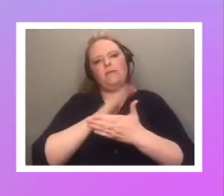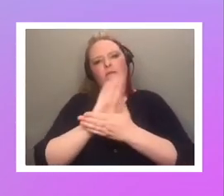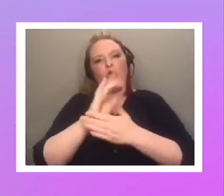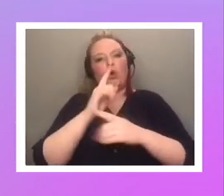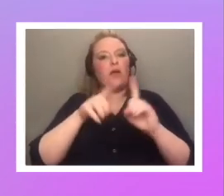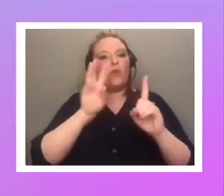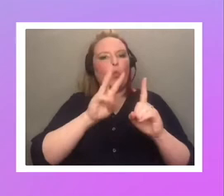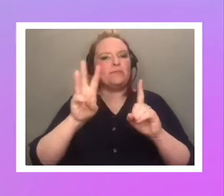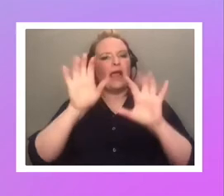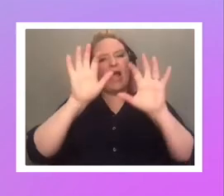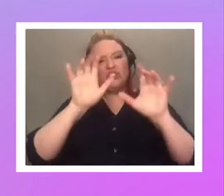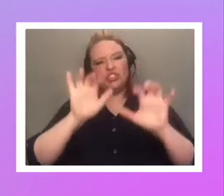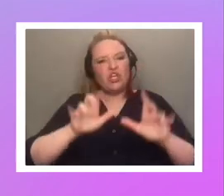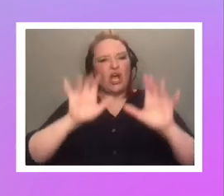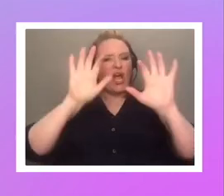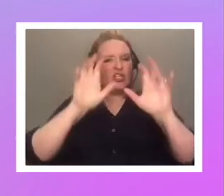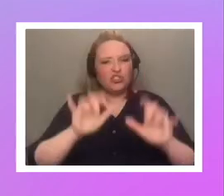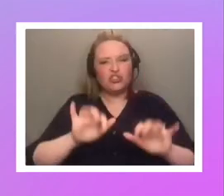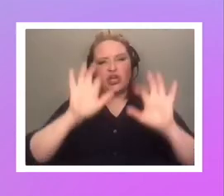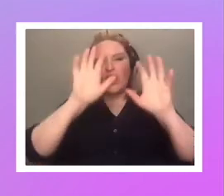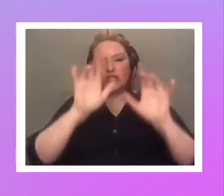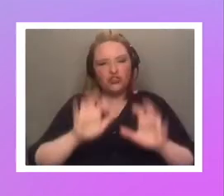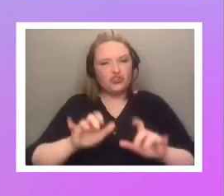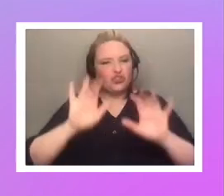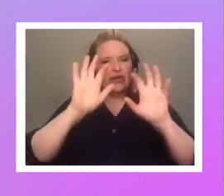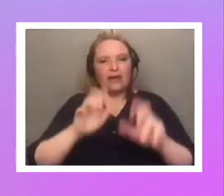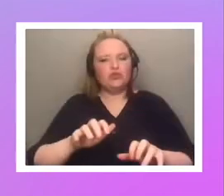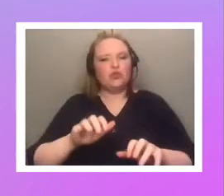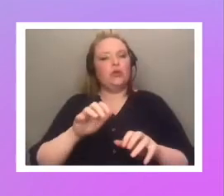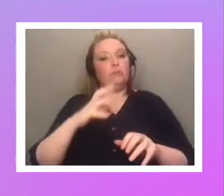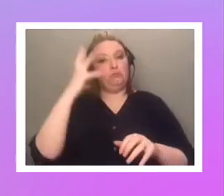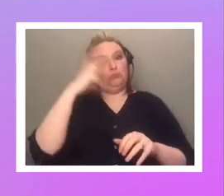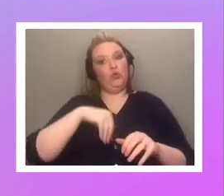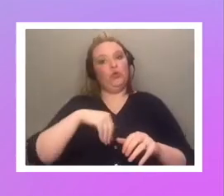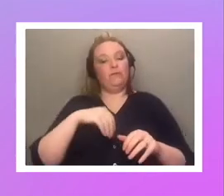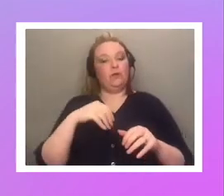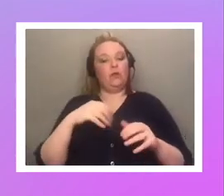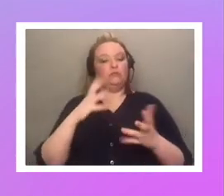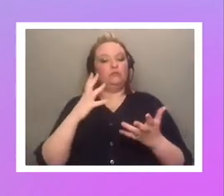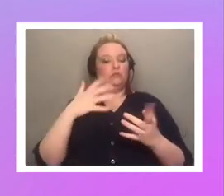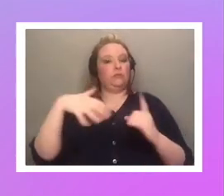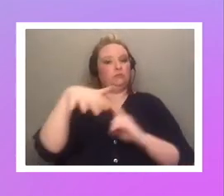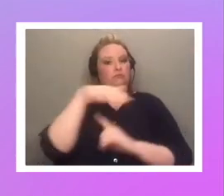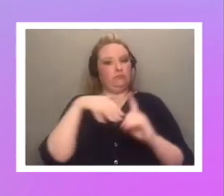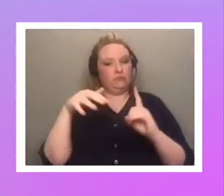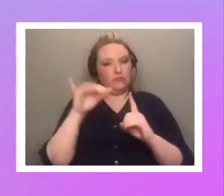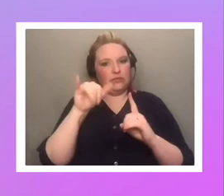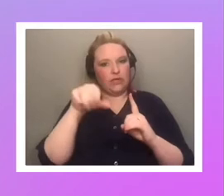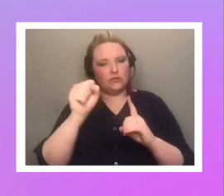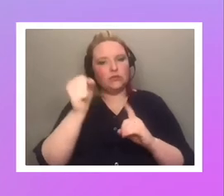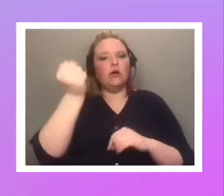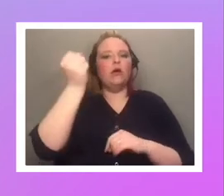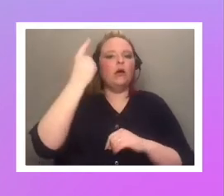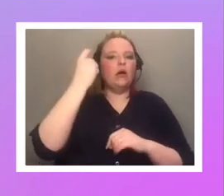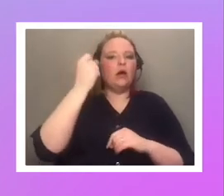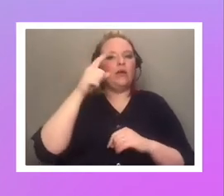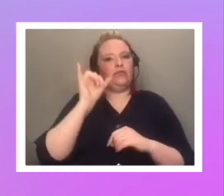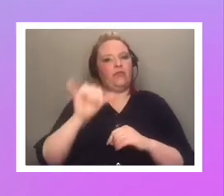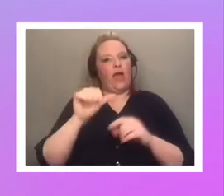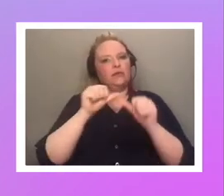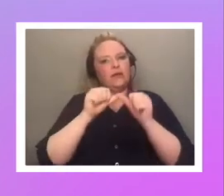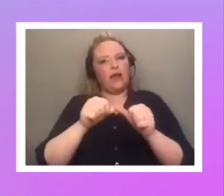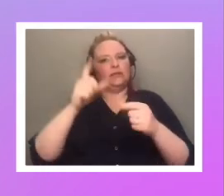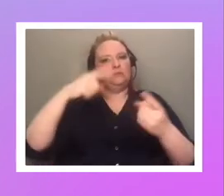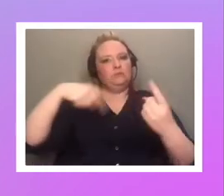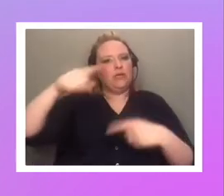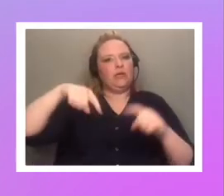just go forever and ever, endlessly, and it's like a lovely ambient effect. But that constant spinning